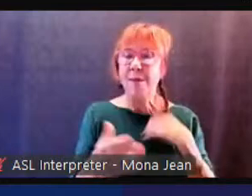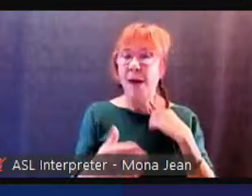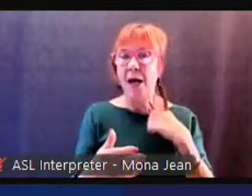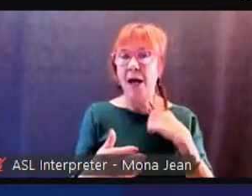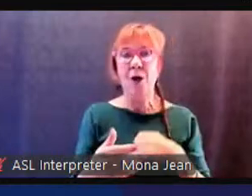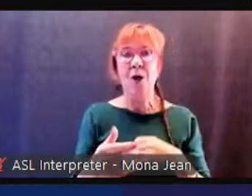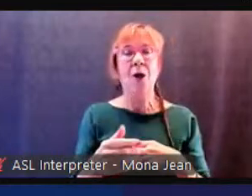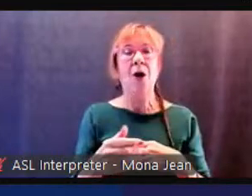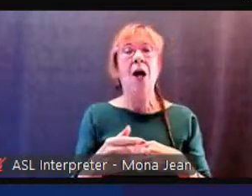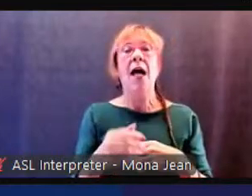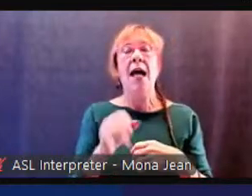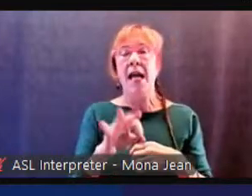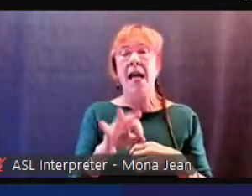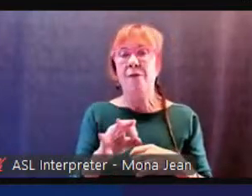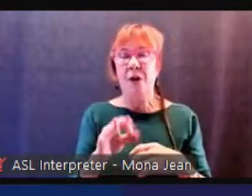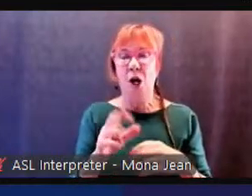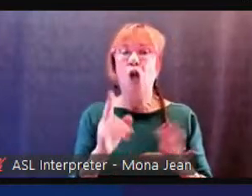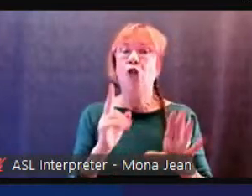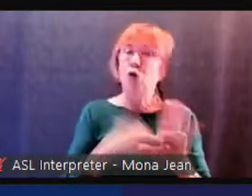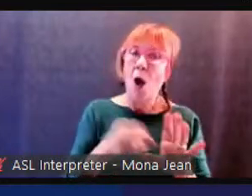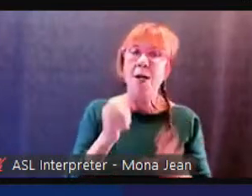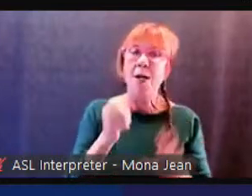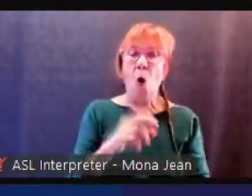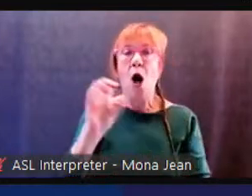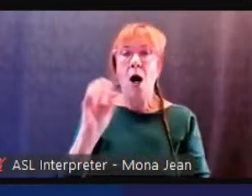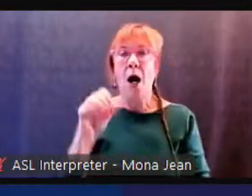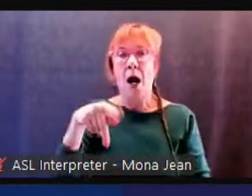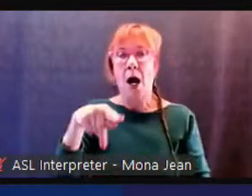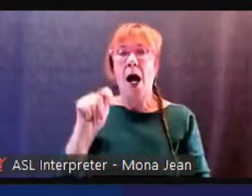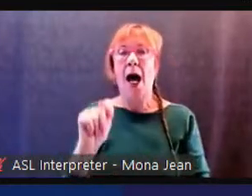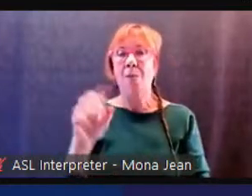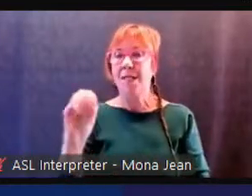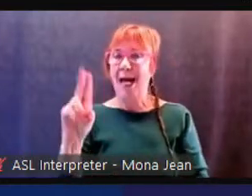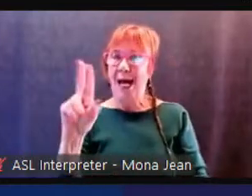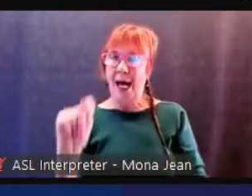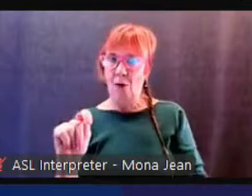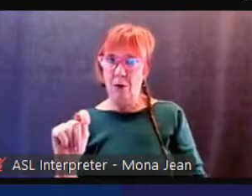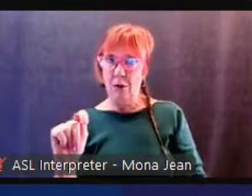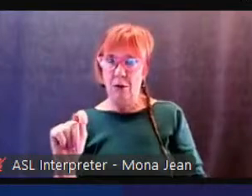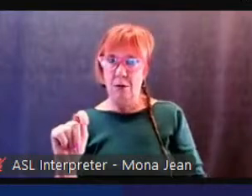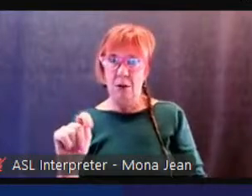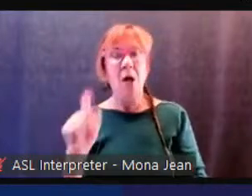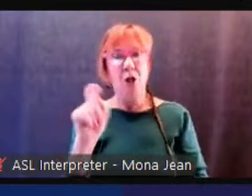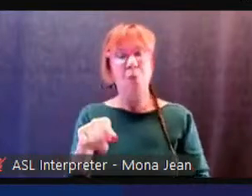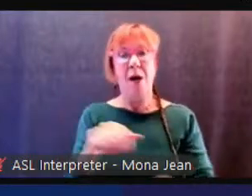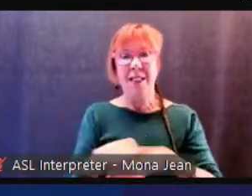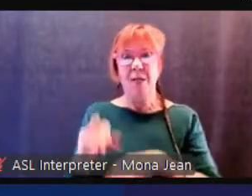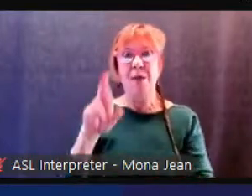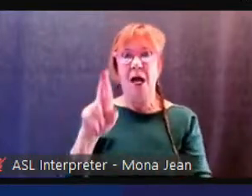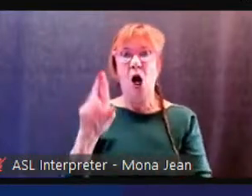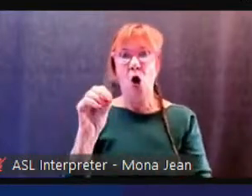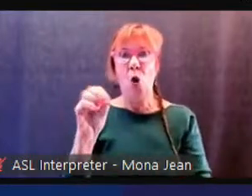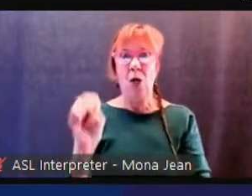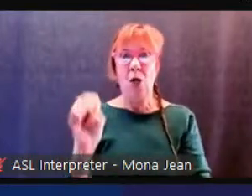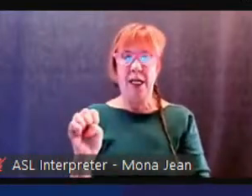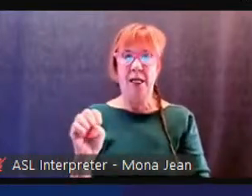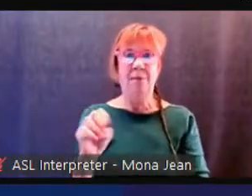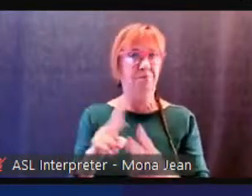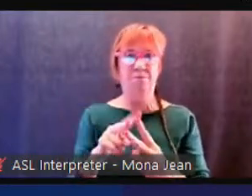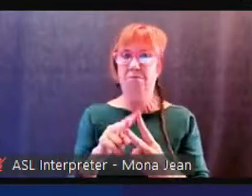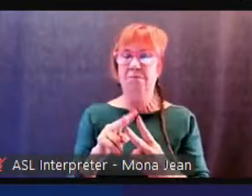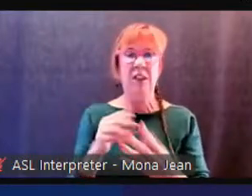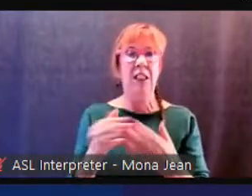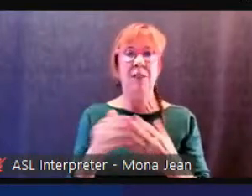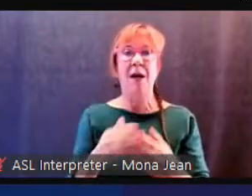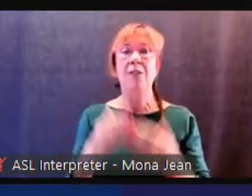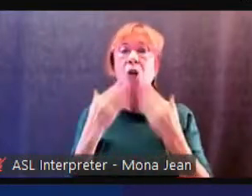or submit an opt-out form to let your decision be known. And now that concludes my update. I will wait for any